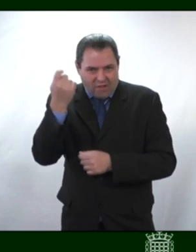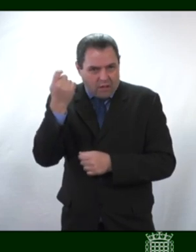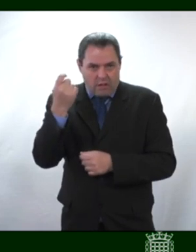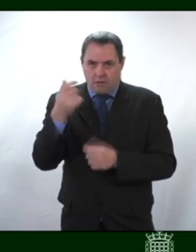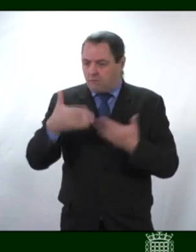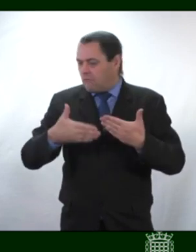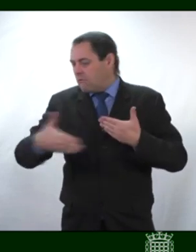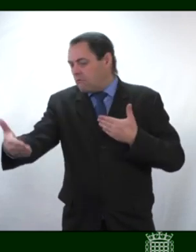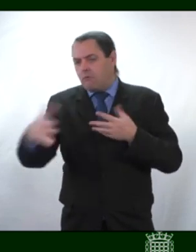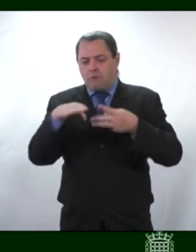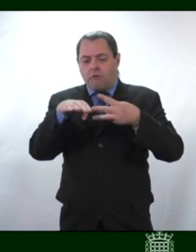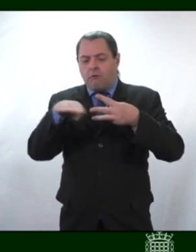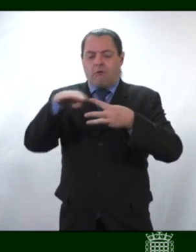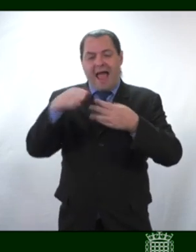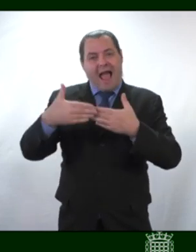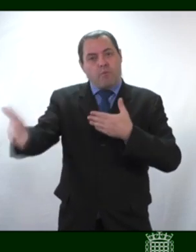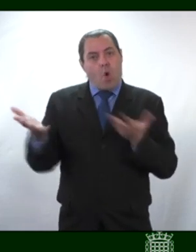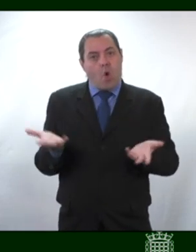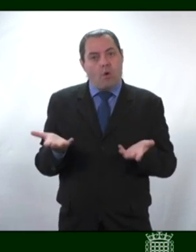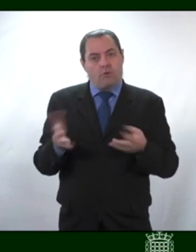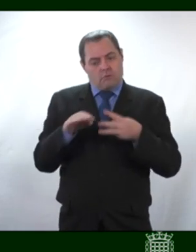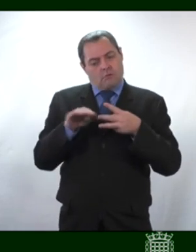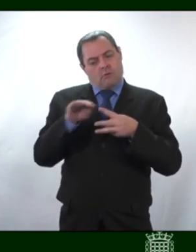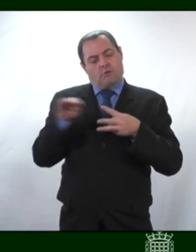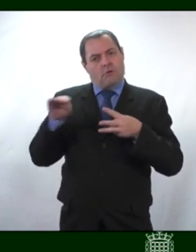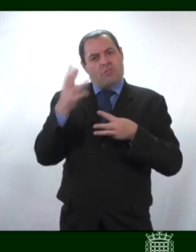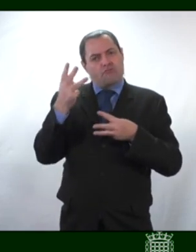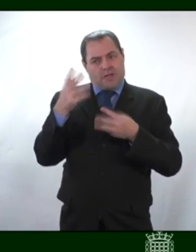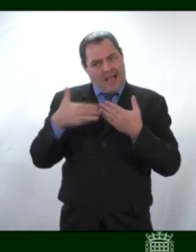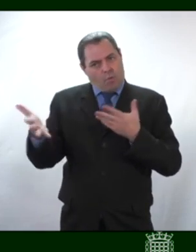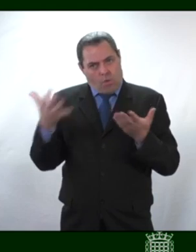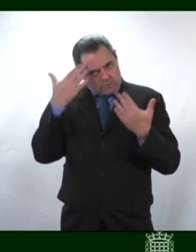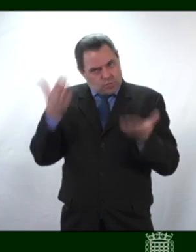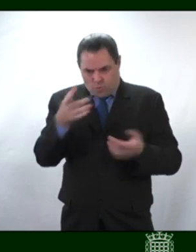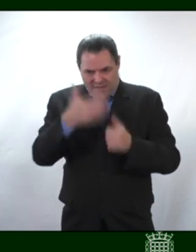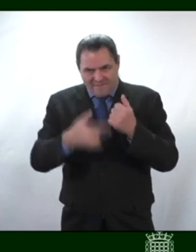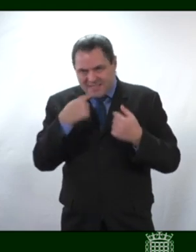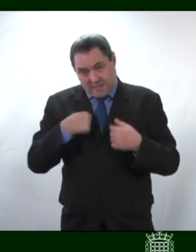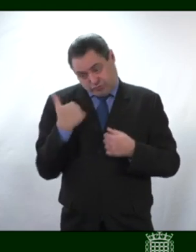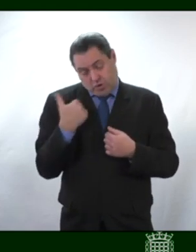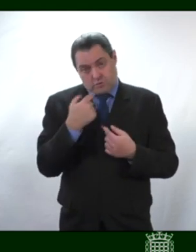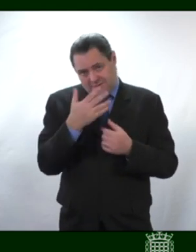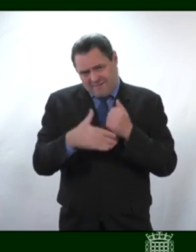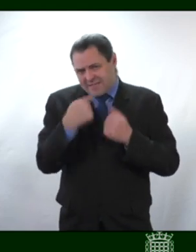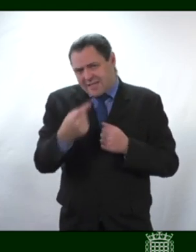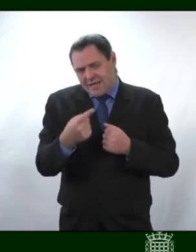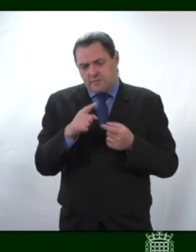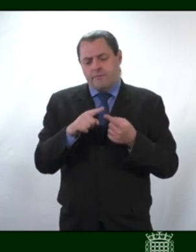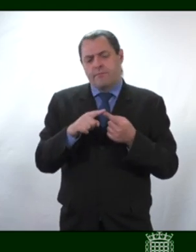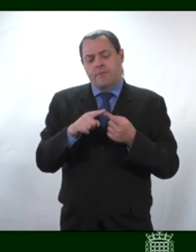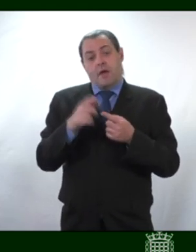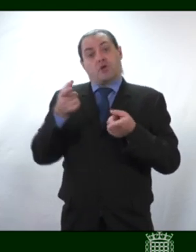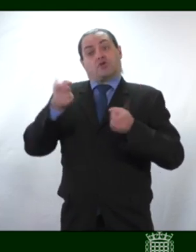his statement just now. And yet these restrictions also have been called into question by the Chief Medical Officer, who said they won't be